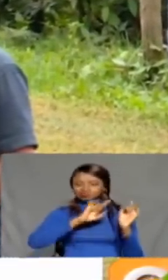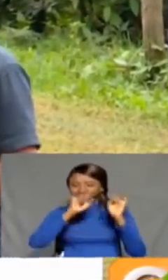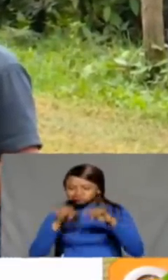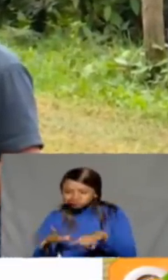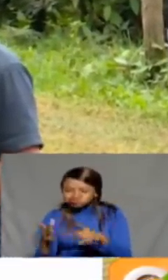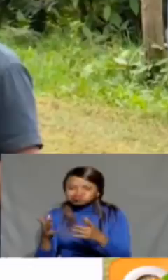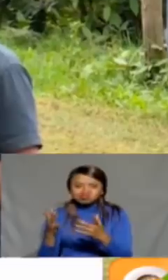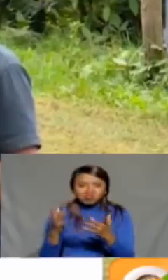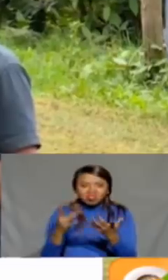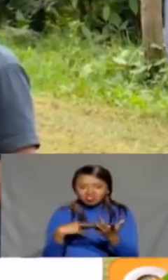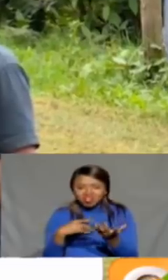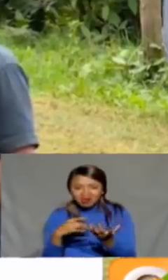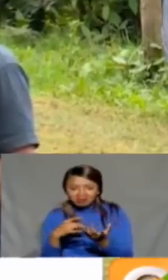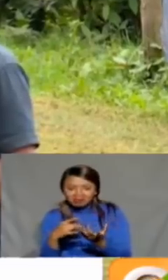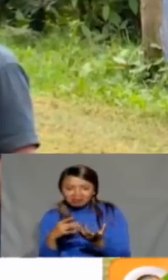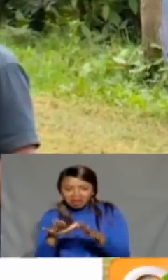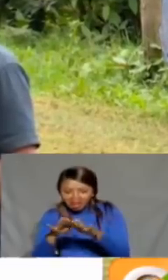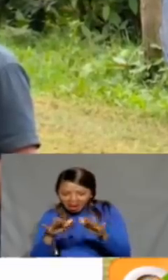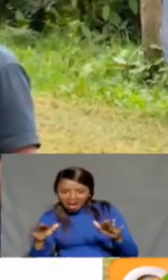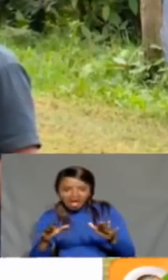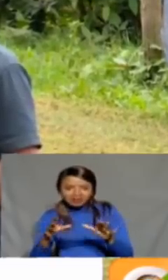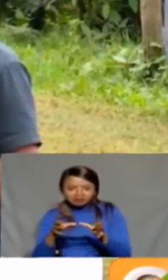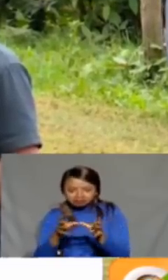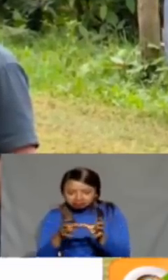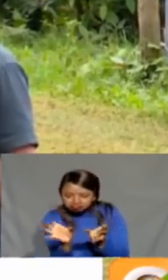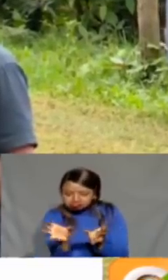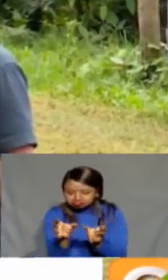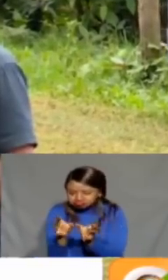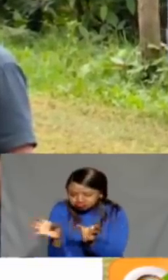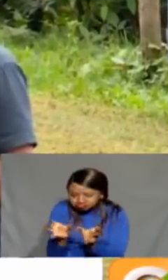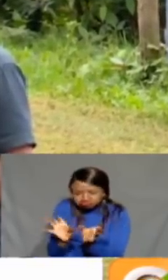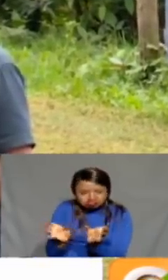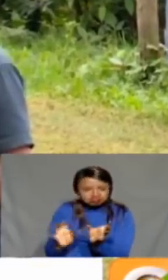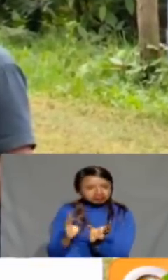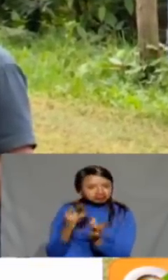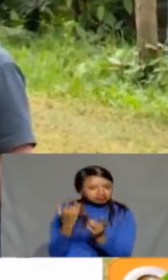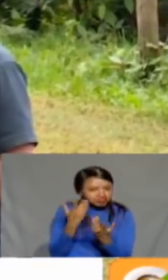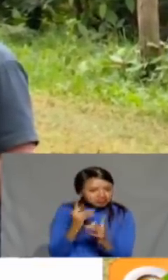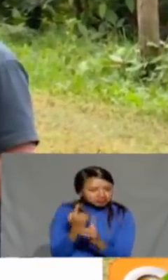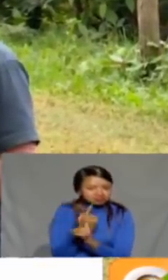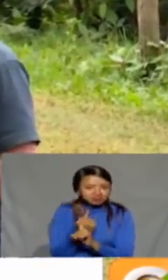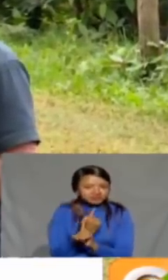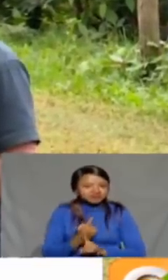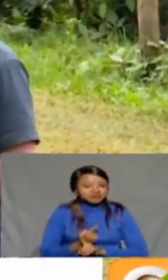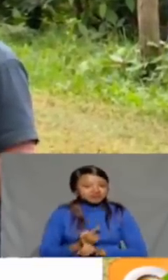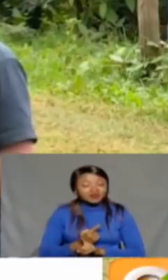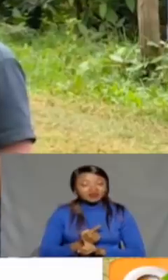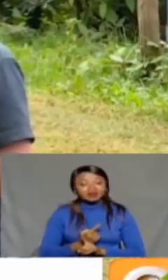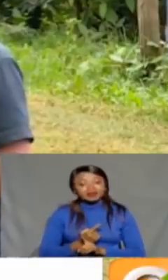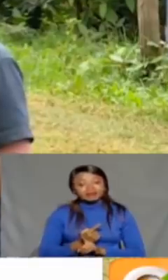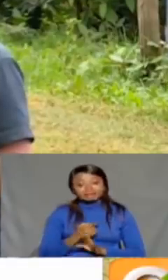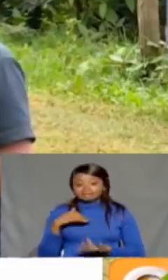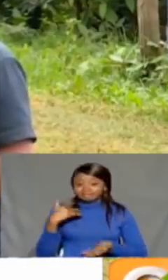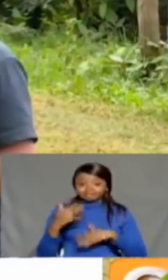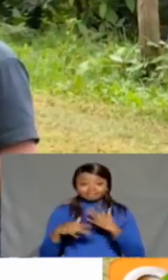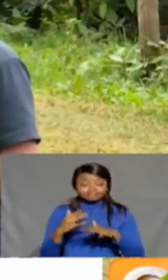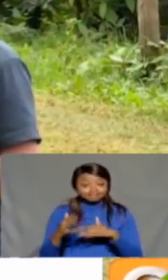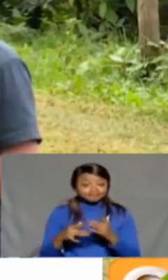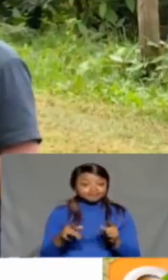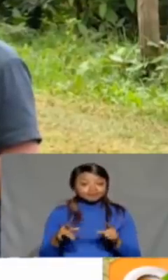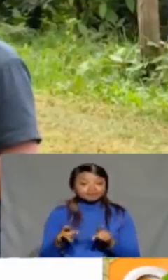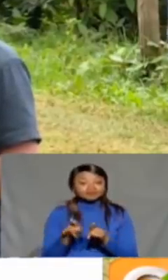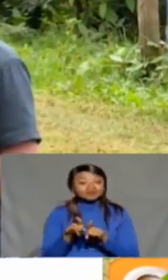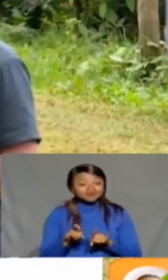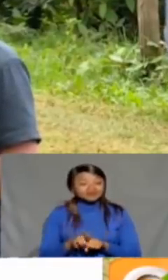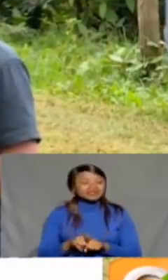vile walifanya subdivision ya hizi mashamba na hata ni wa mwisho huko ukisikia